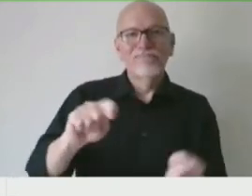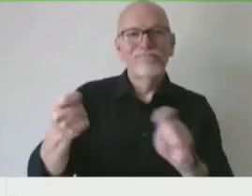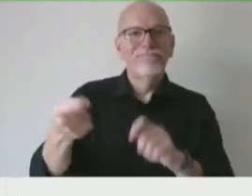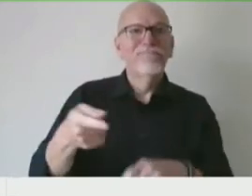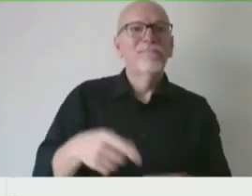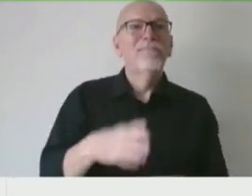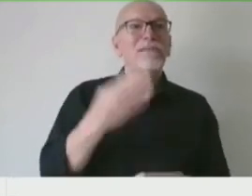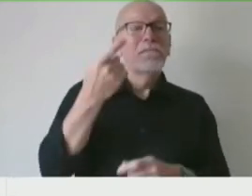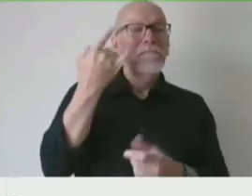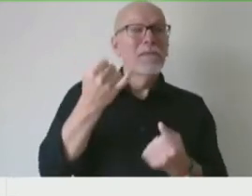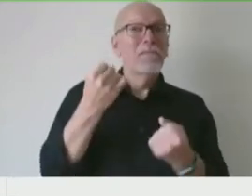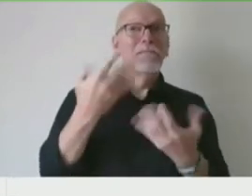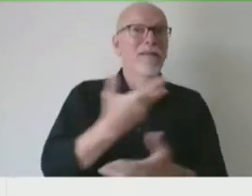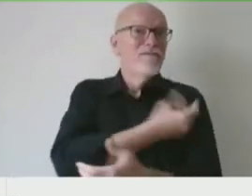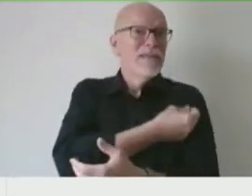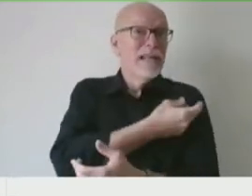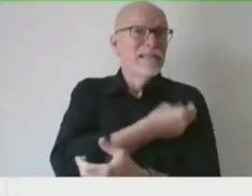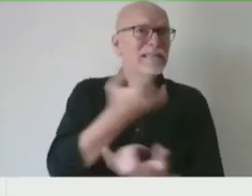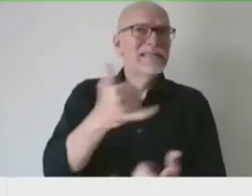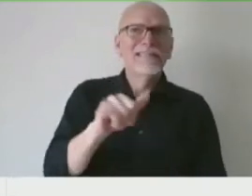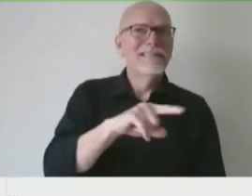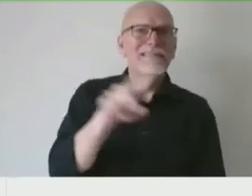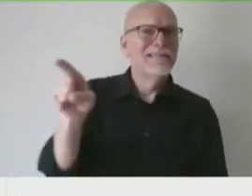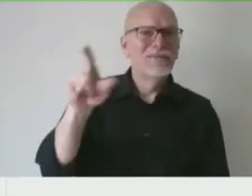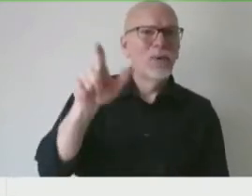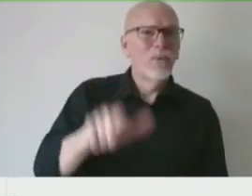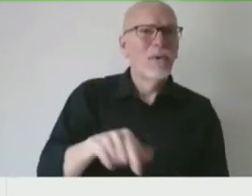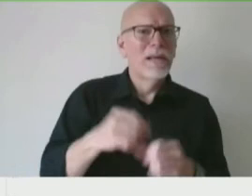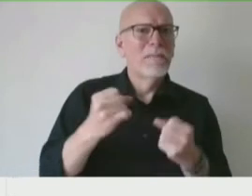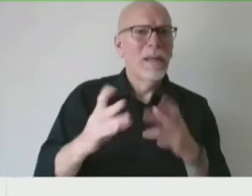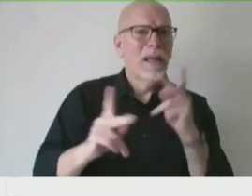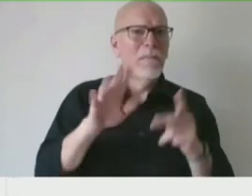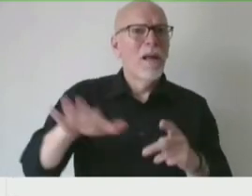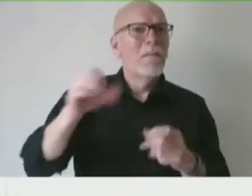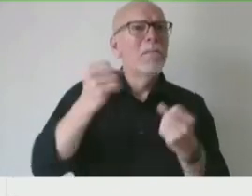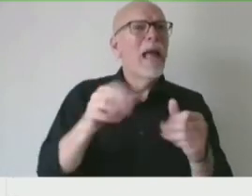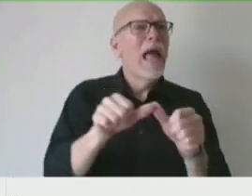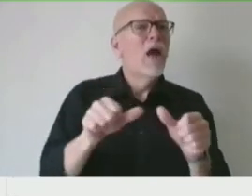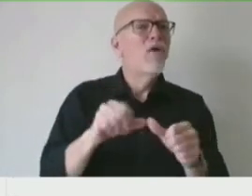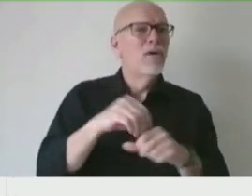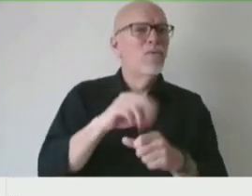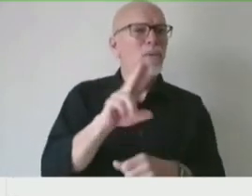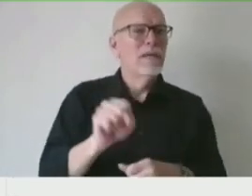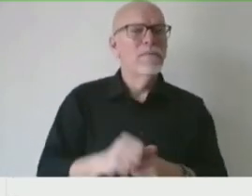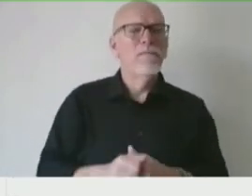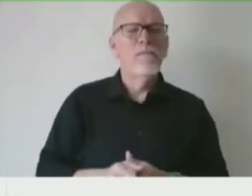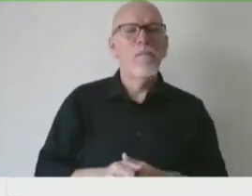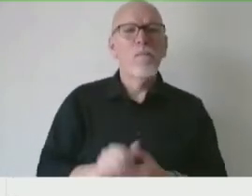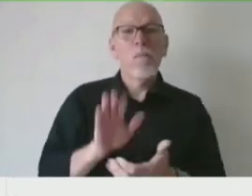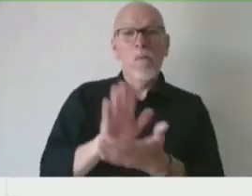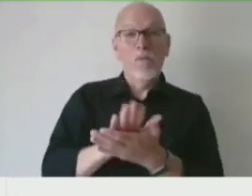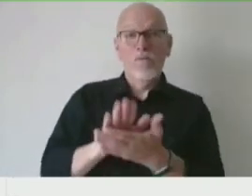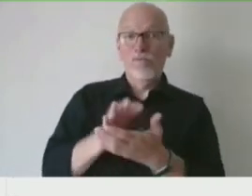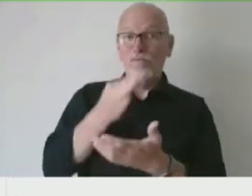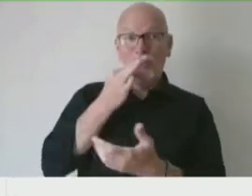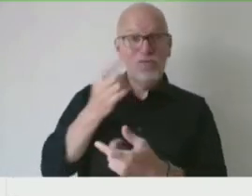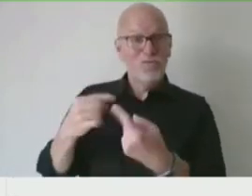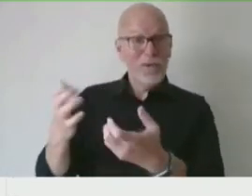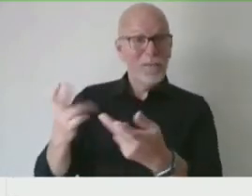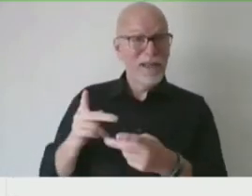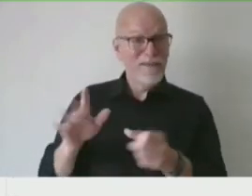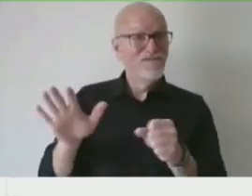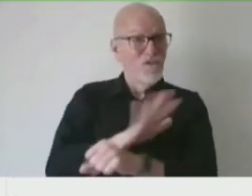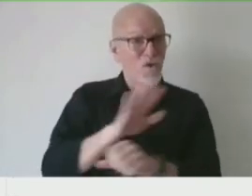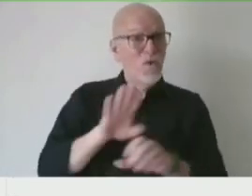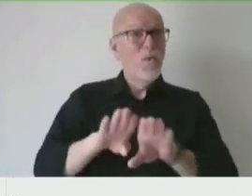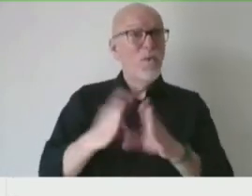that vaccination rates are still low in many populations and areas of the country. With schools coming back in session at full capacity,